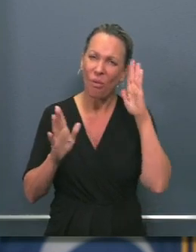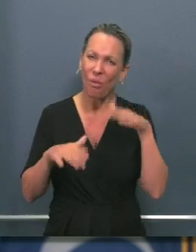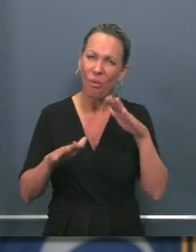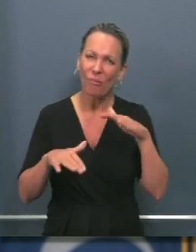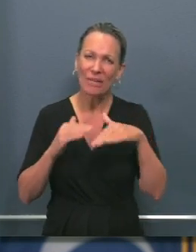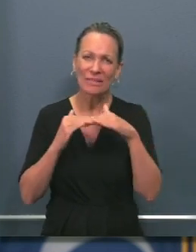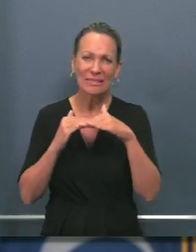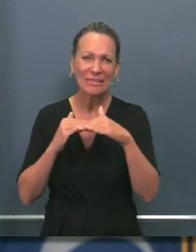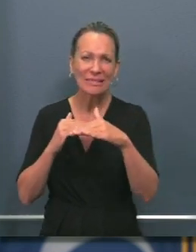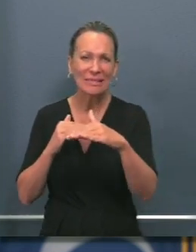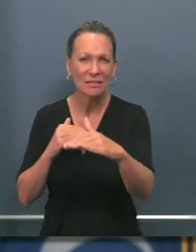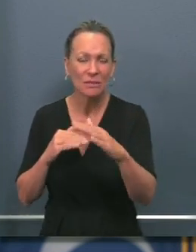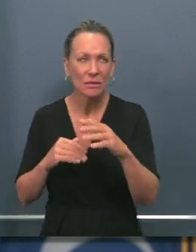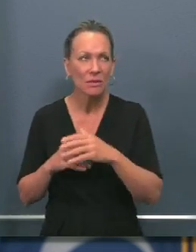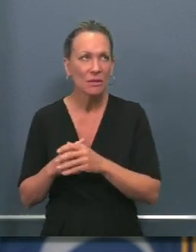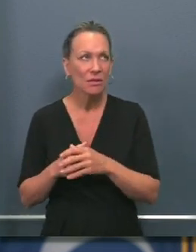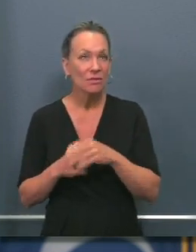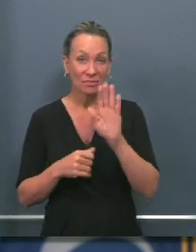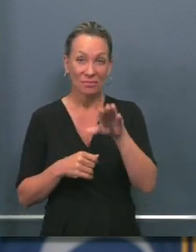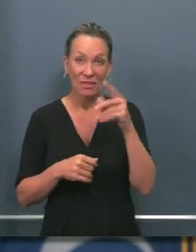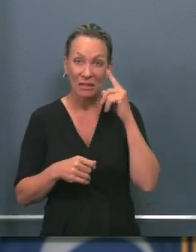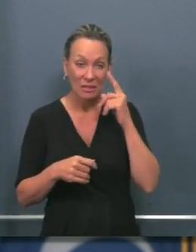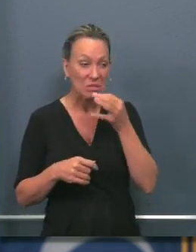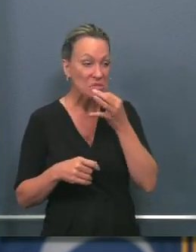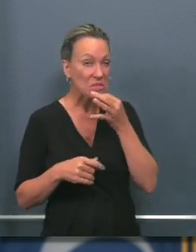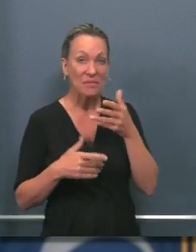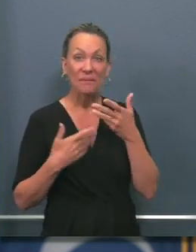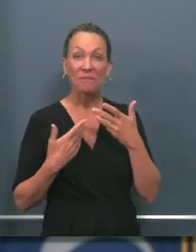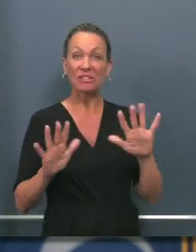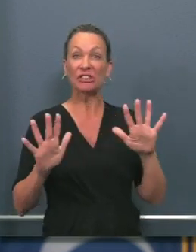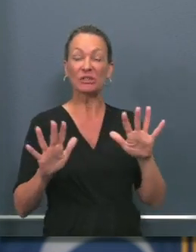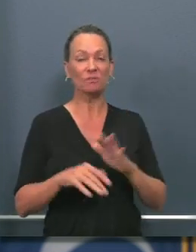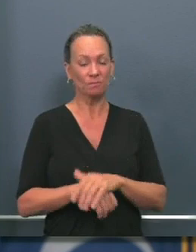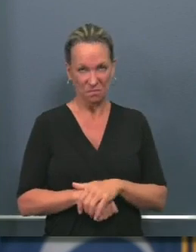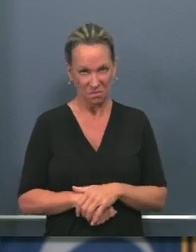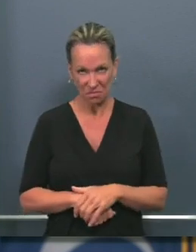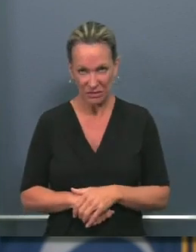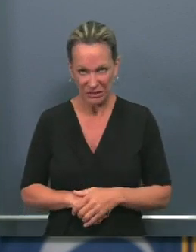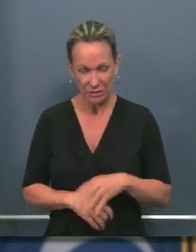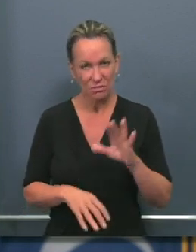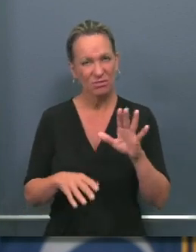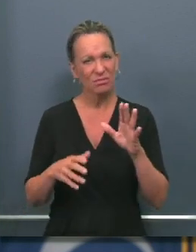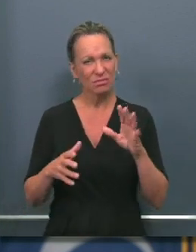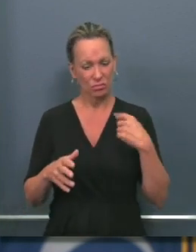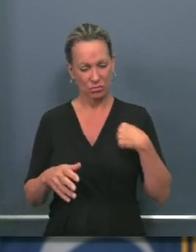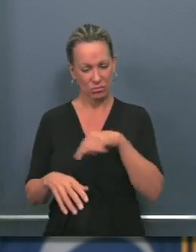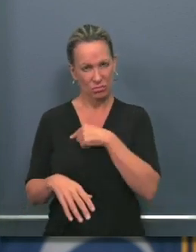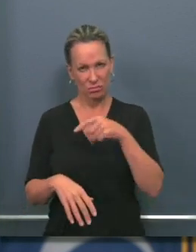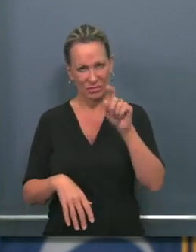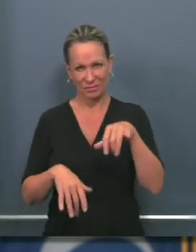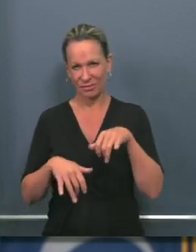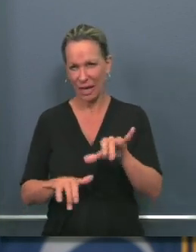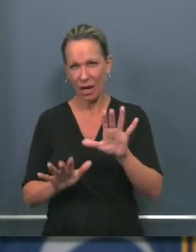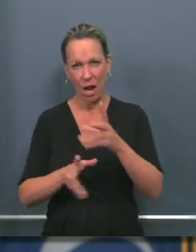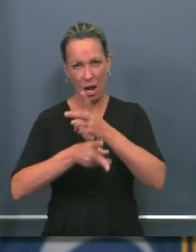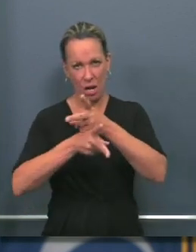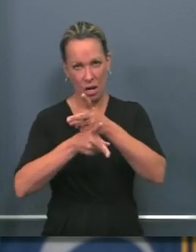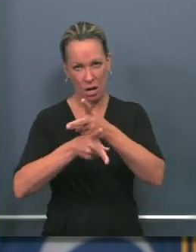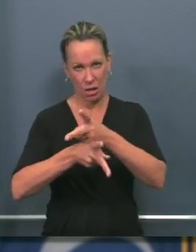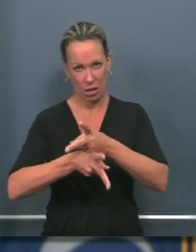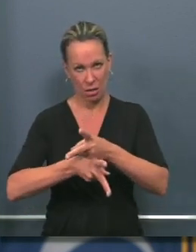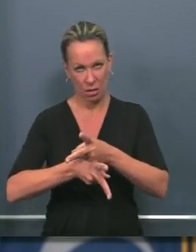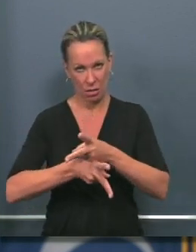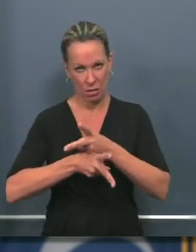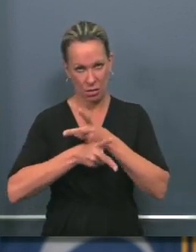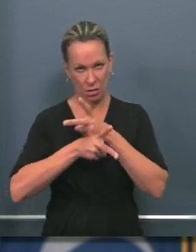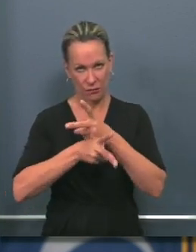of this thing's behind us and that we're out of the woods yet, and quite the contrary. What has made the difference, we believe, in the state of